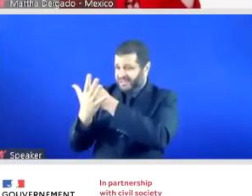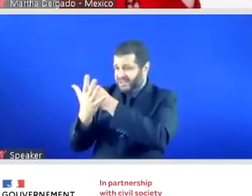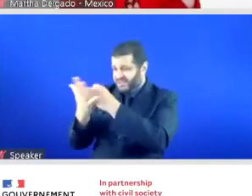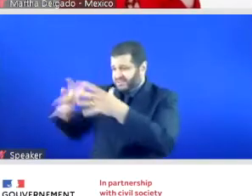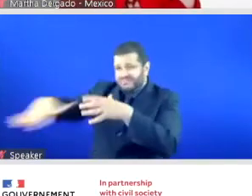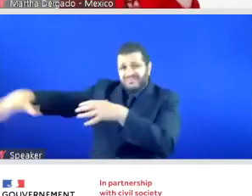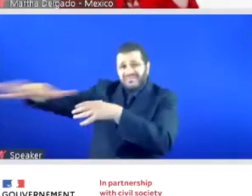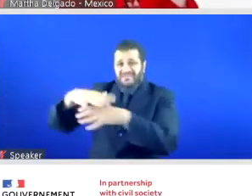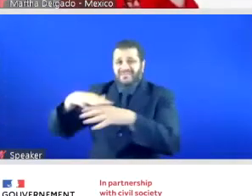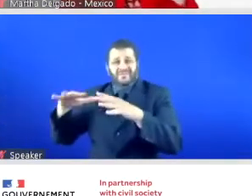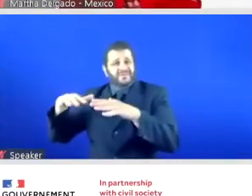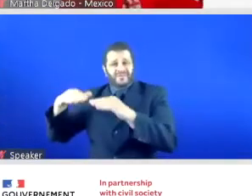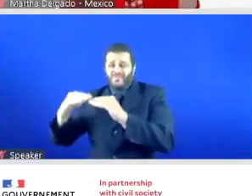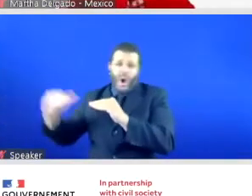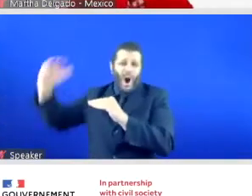Elena.